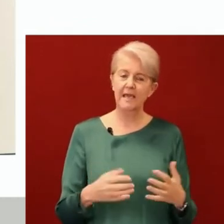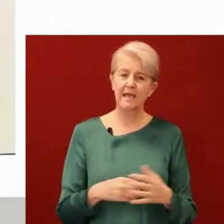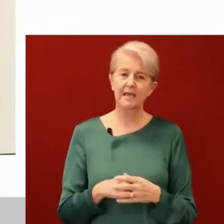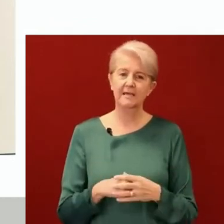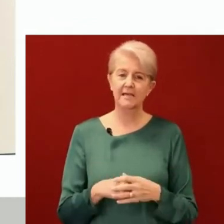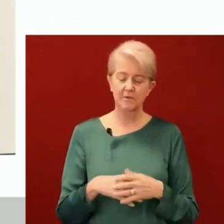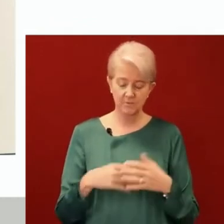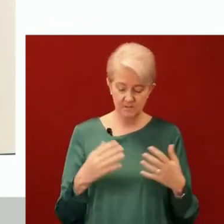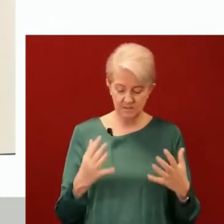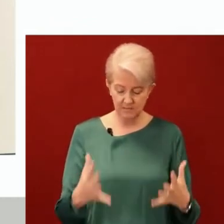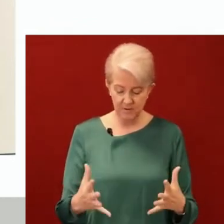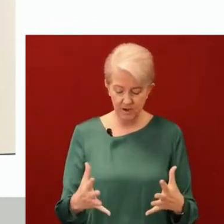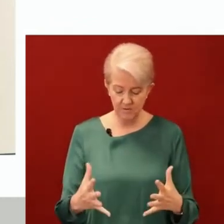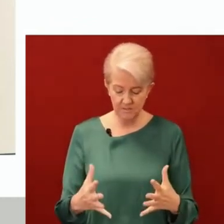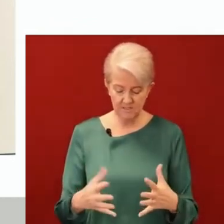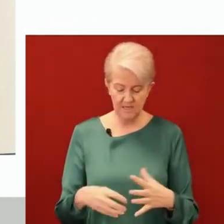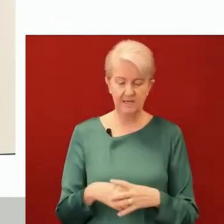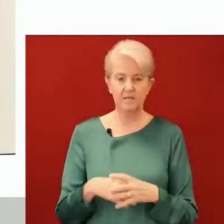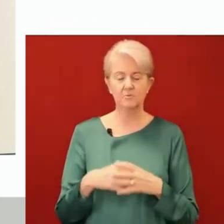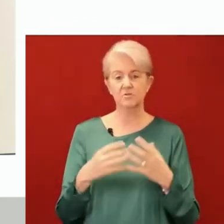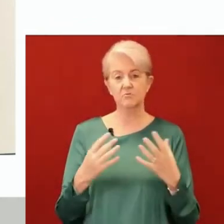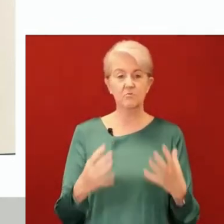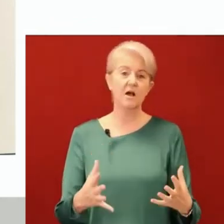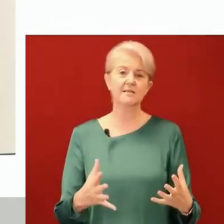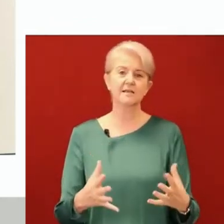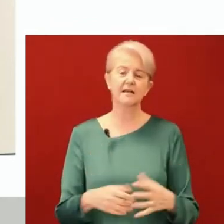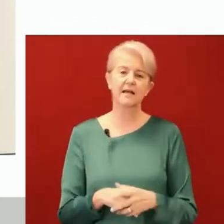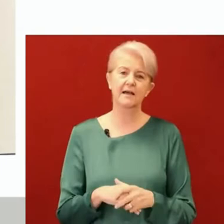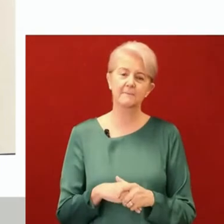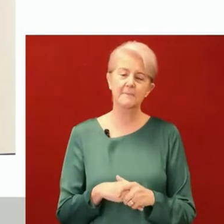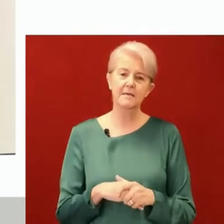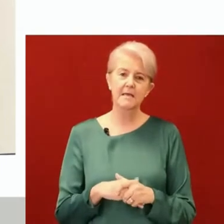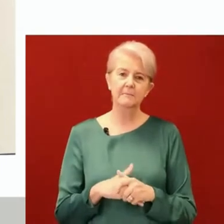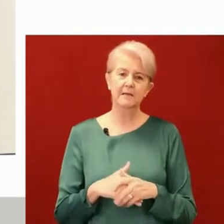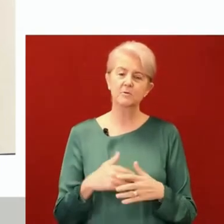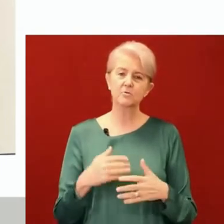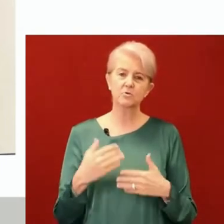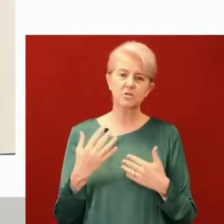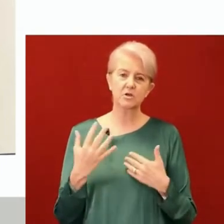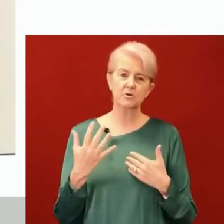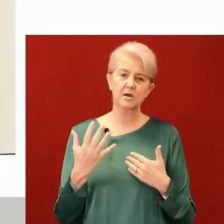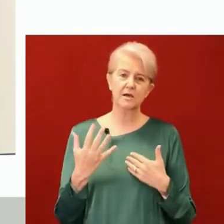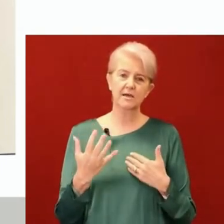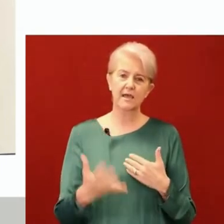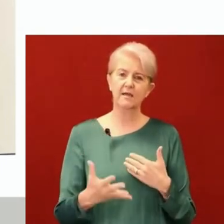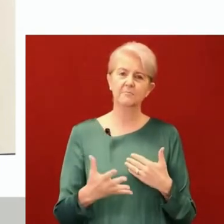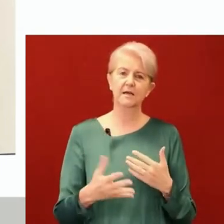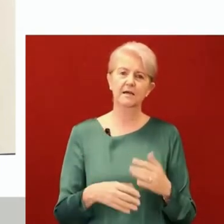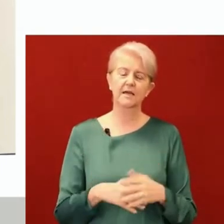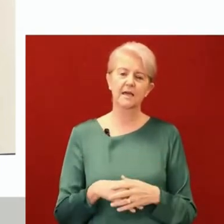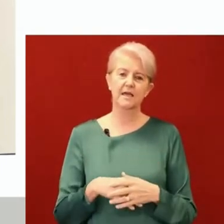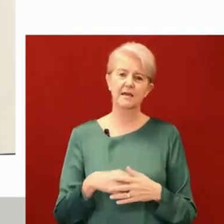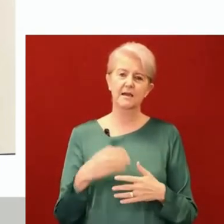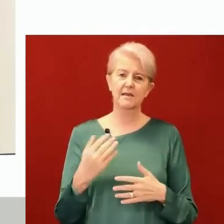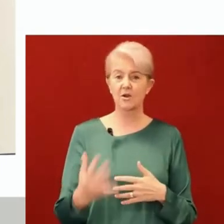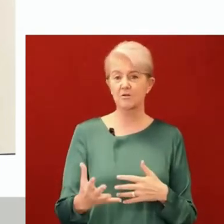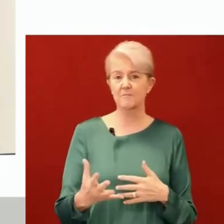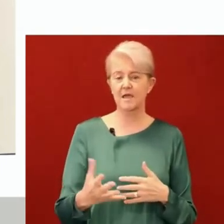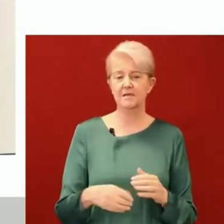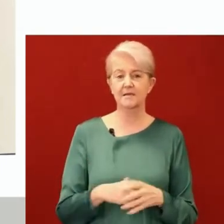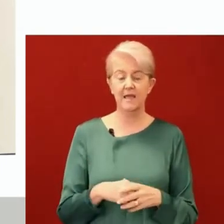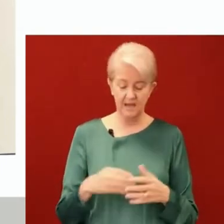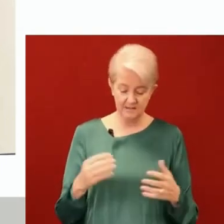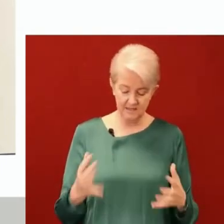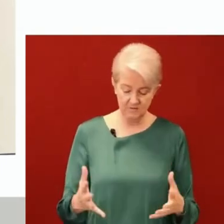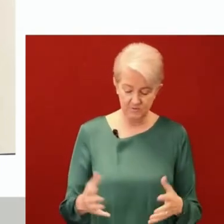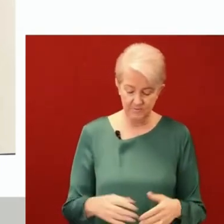charming, and he was a poet and he was a writer, but he was also a gambler and a con